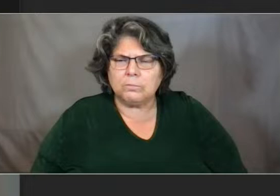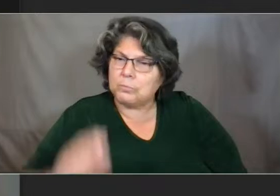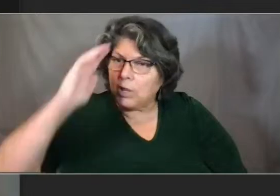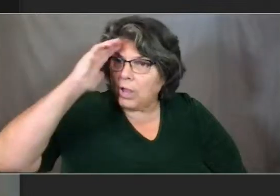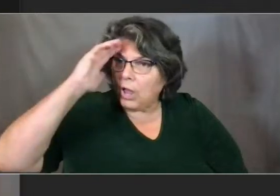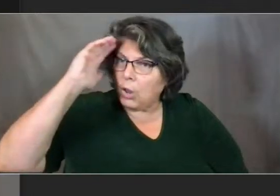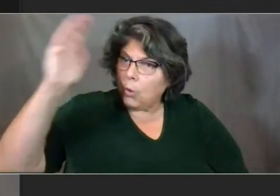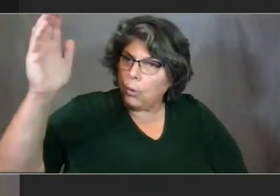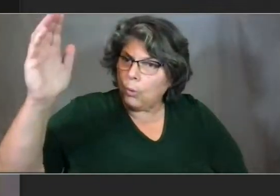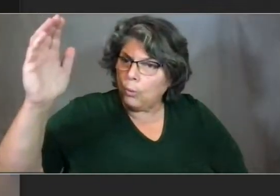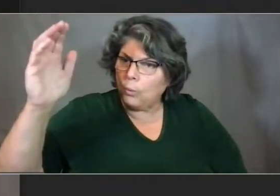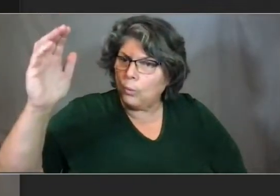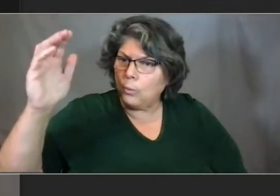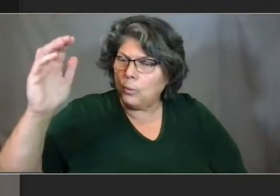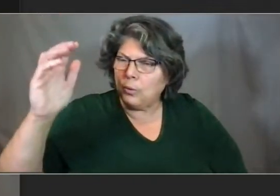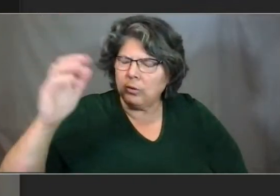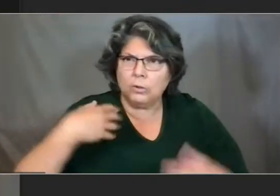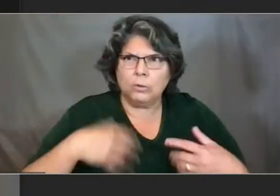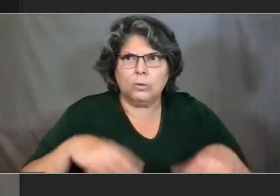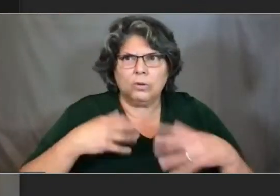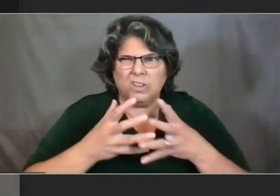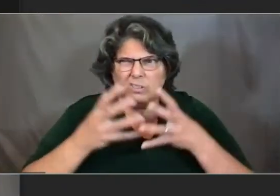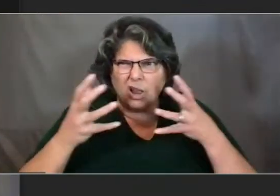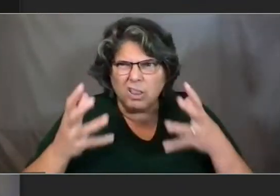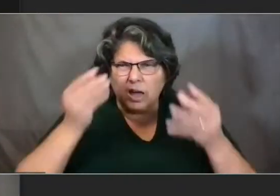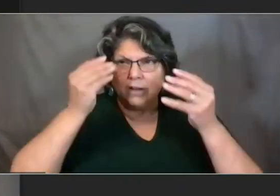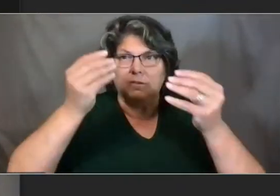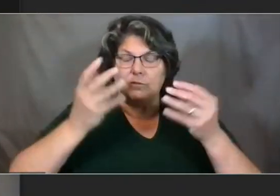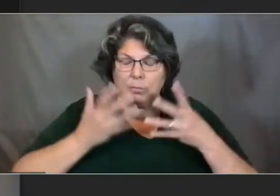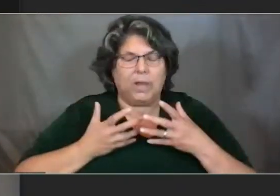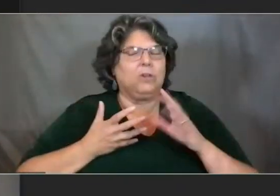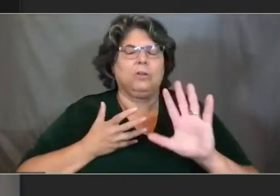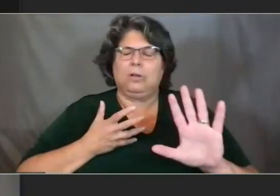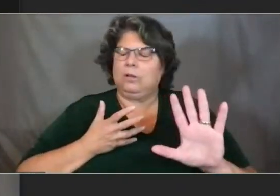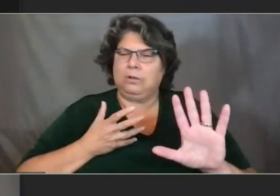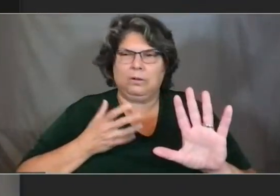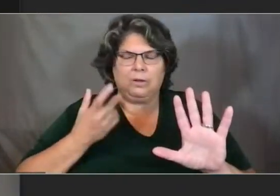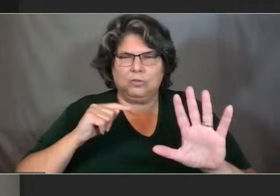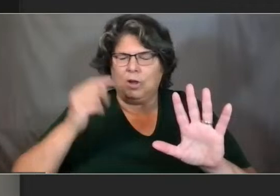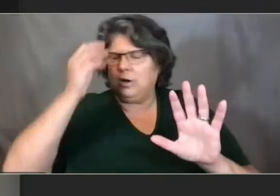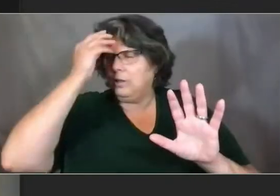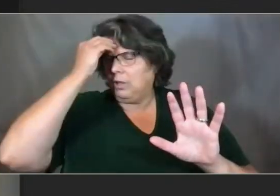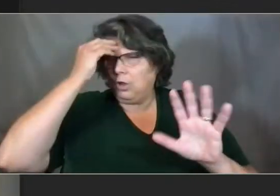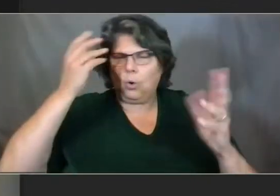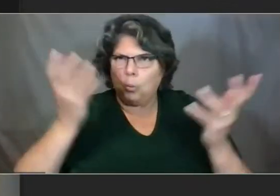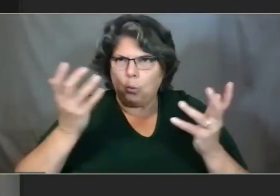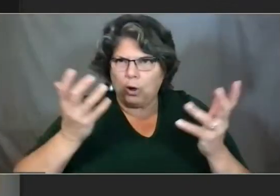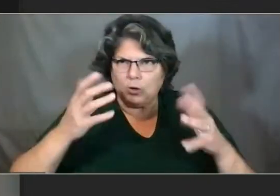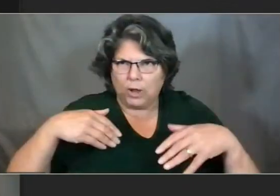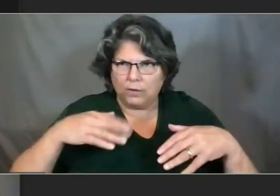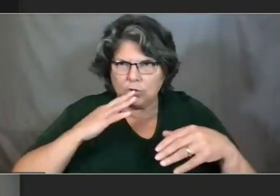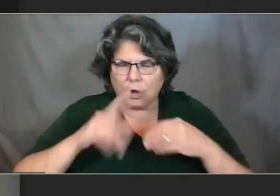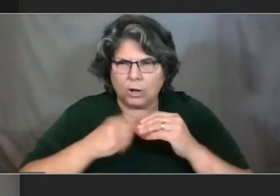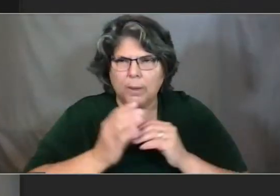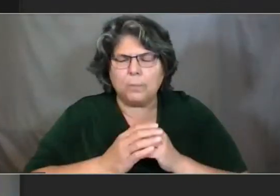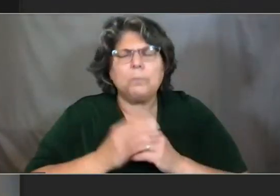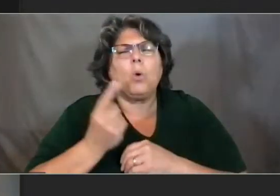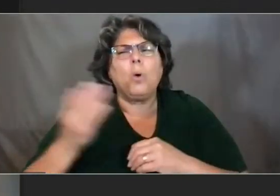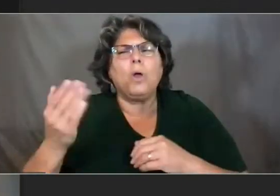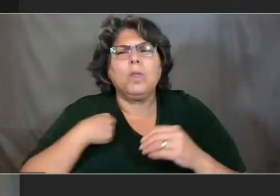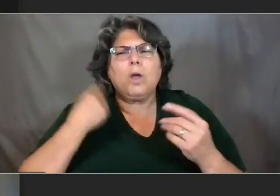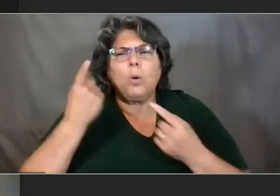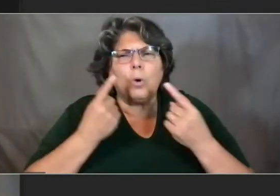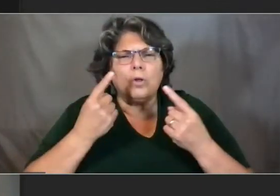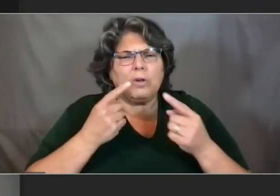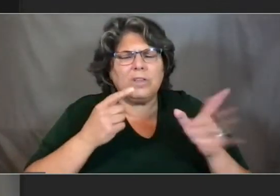Hello. There's a lot of information, so I'm trying to see what you guys didn't cover or we can repeat here. One thing I was wondering, the